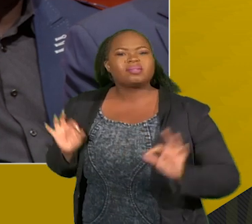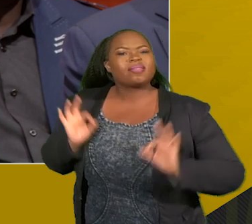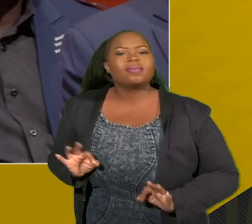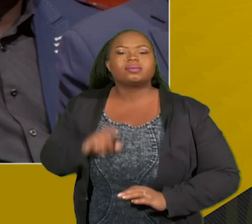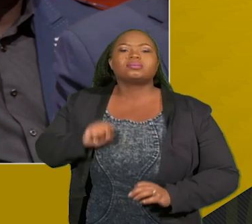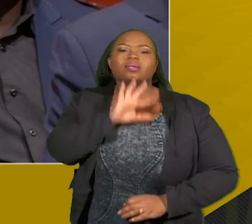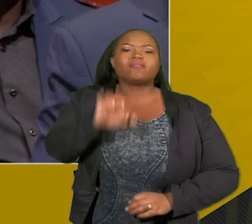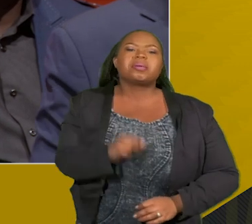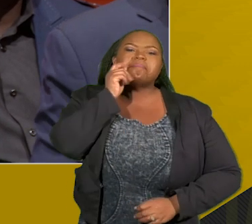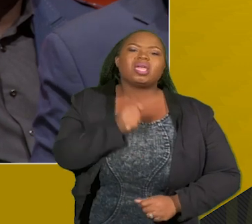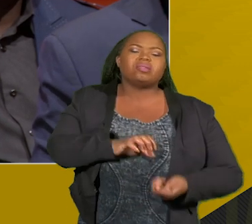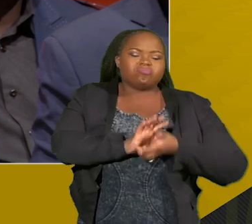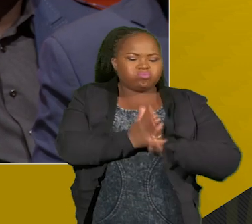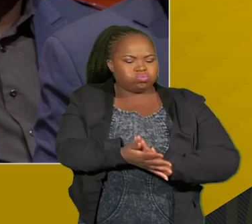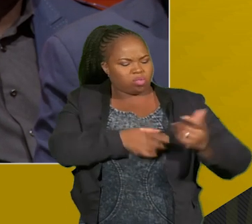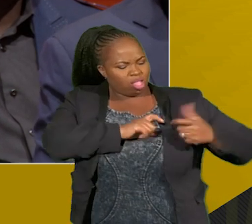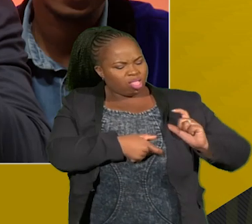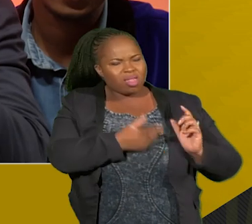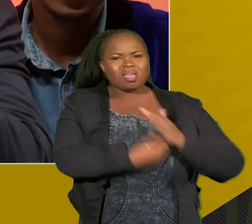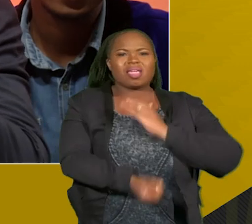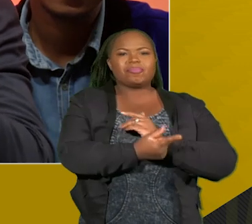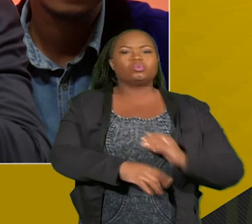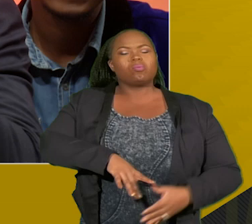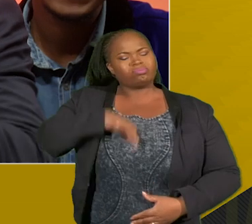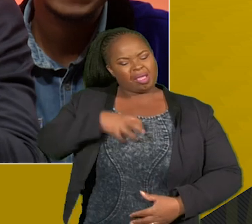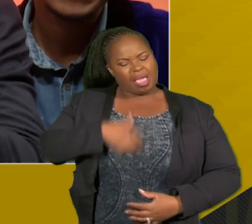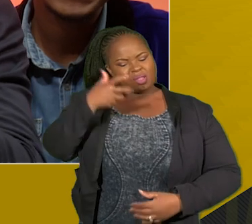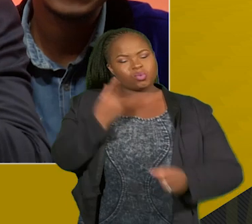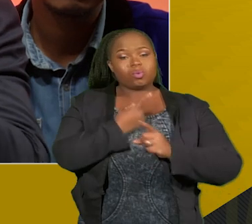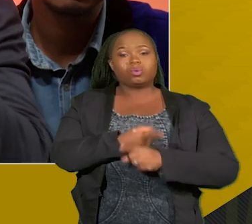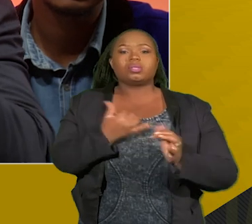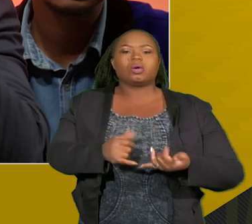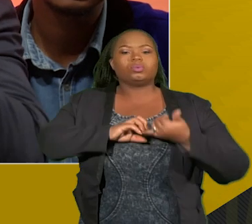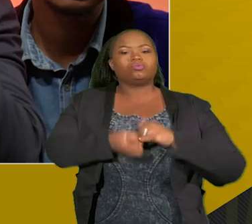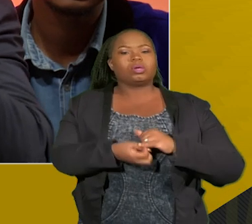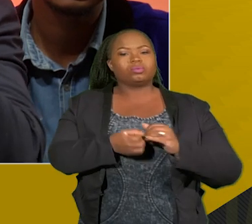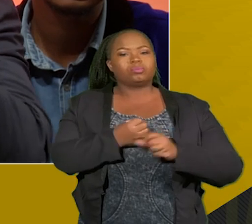African men are broken. South African men are angry and we are trying to bring